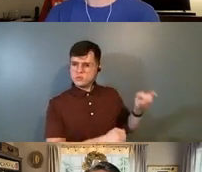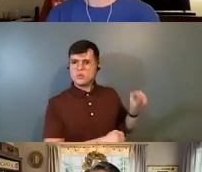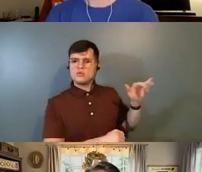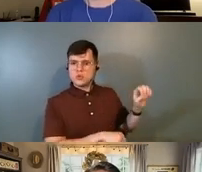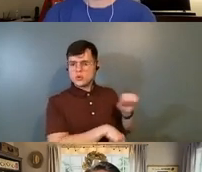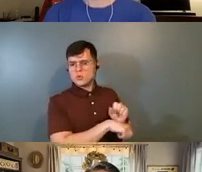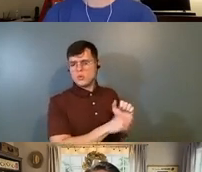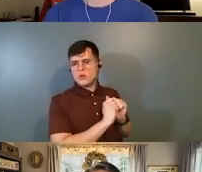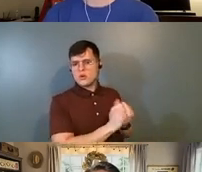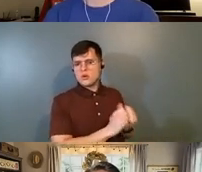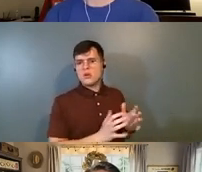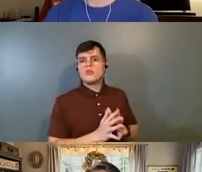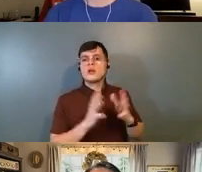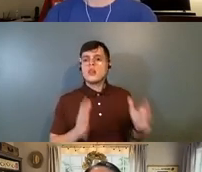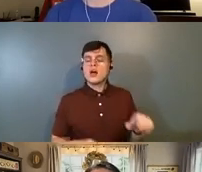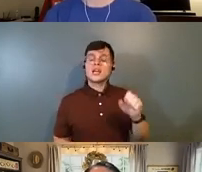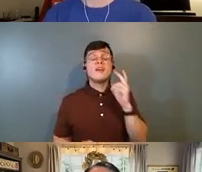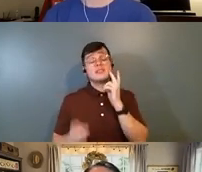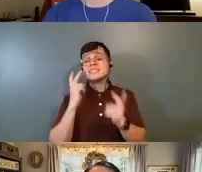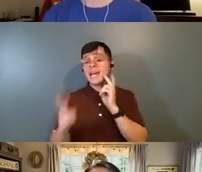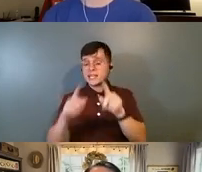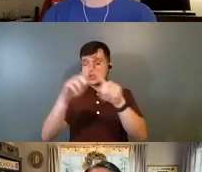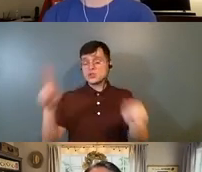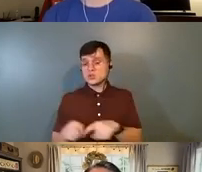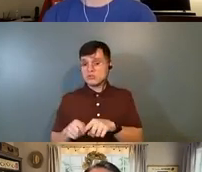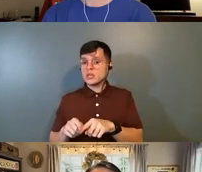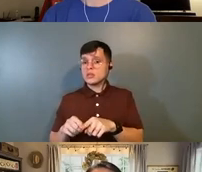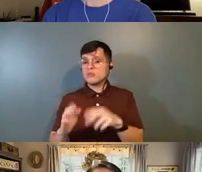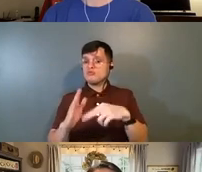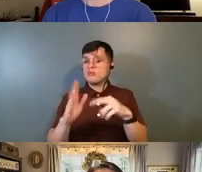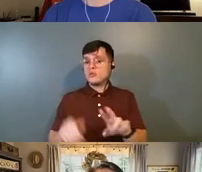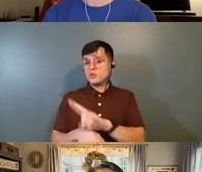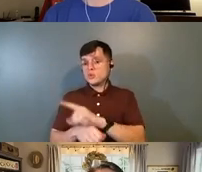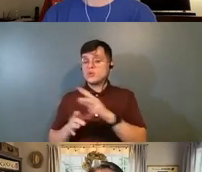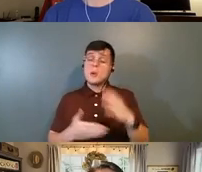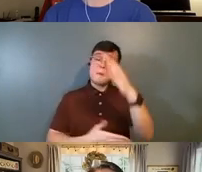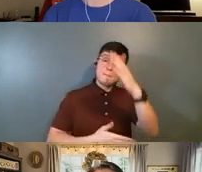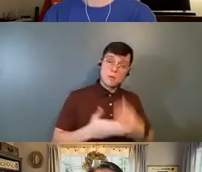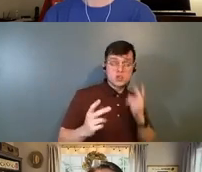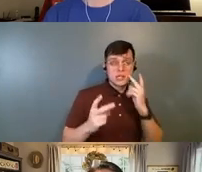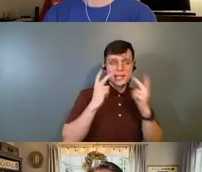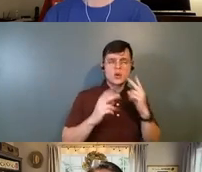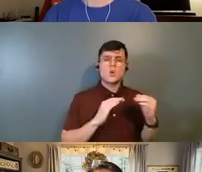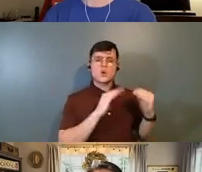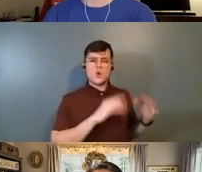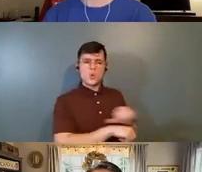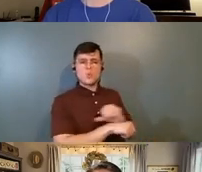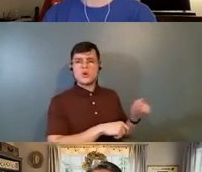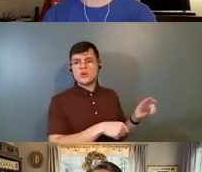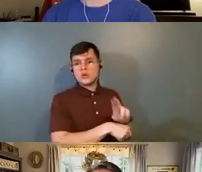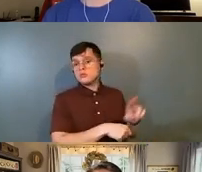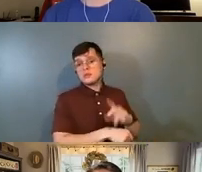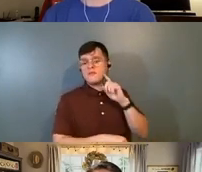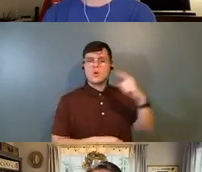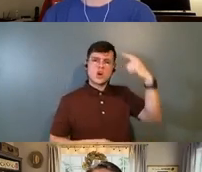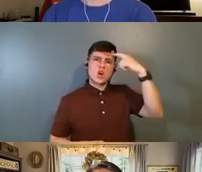There are sighted screen reader users. They're partially visible, partially sighted, or like we have a coworker that just does it for cognitive reasons, right?